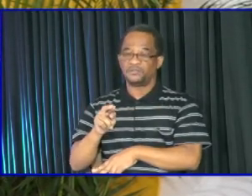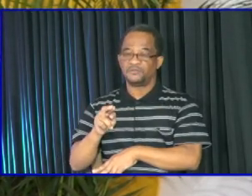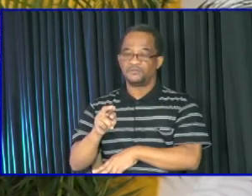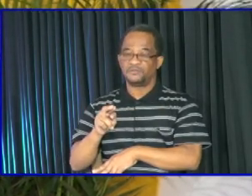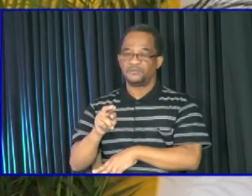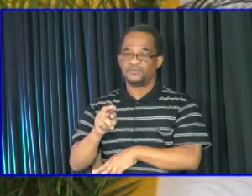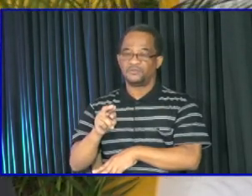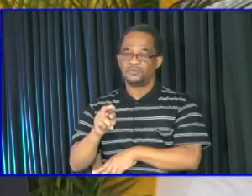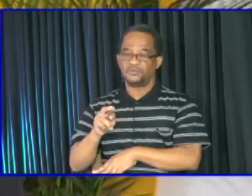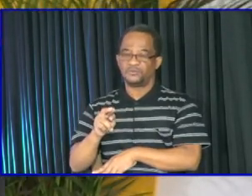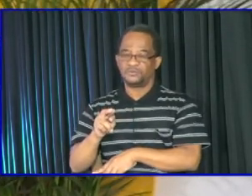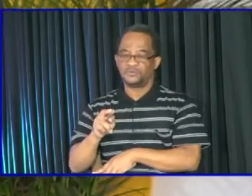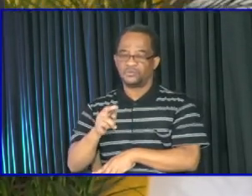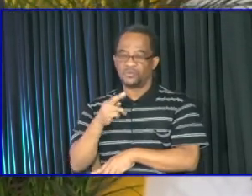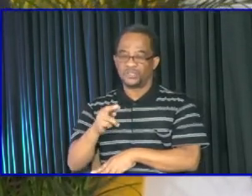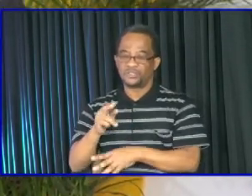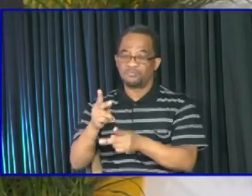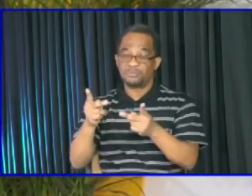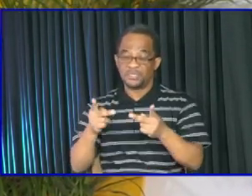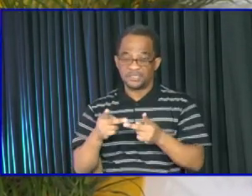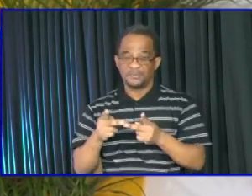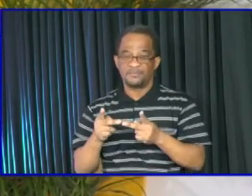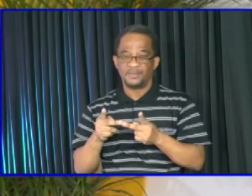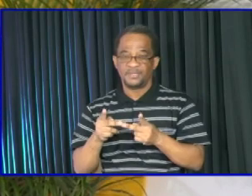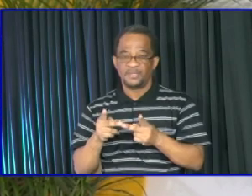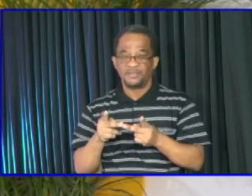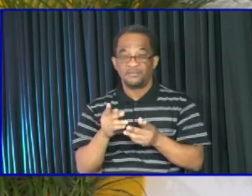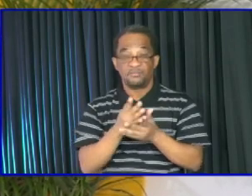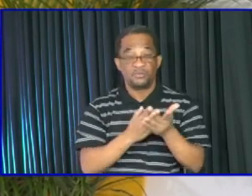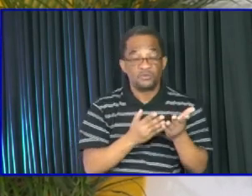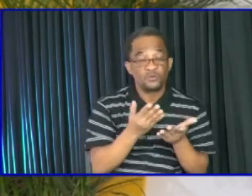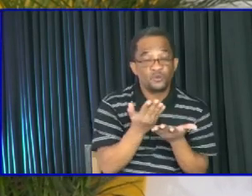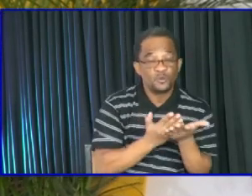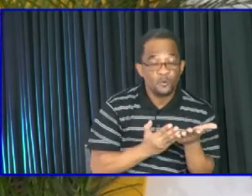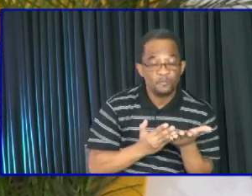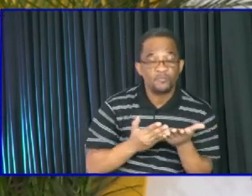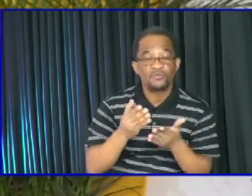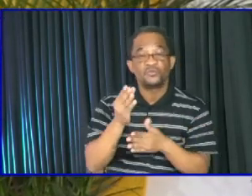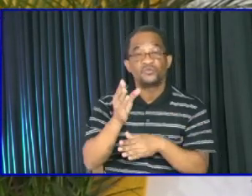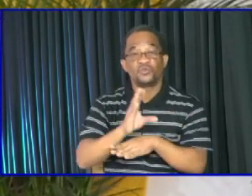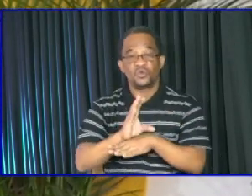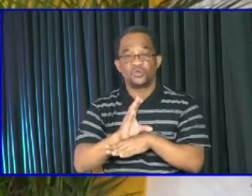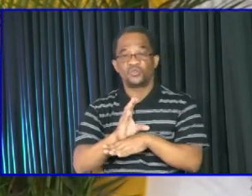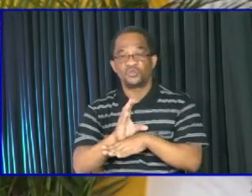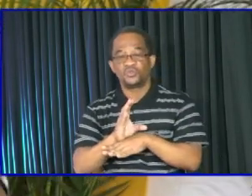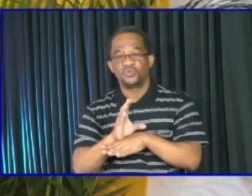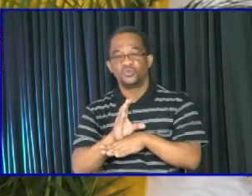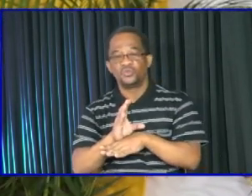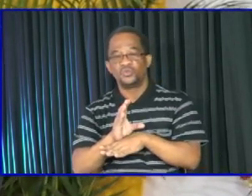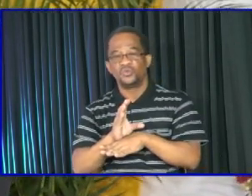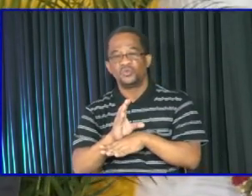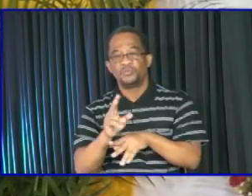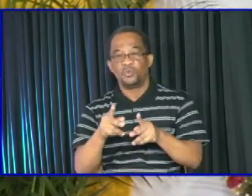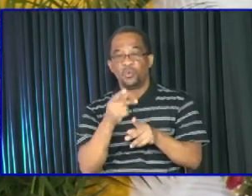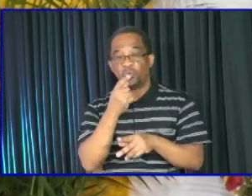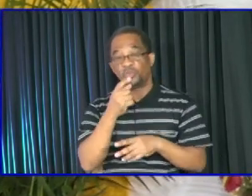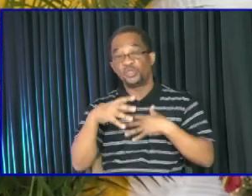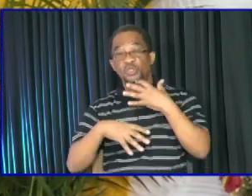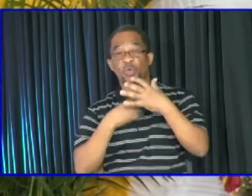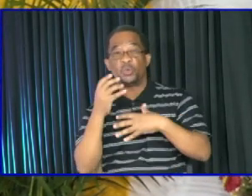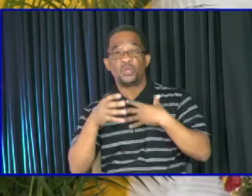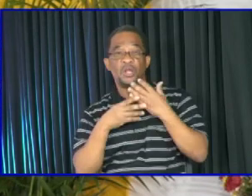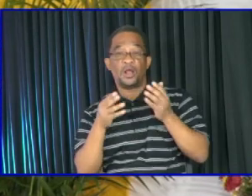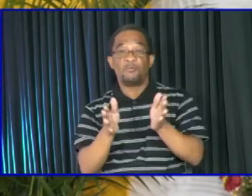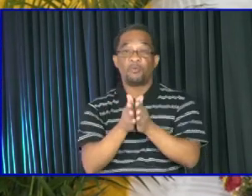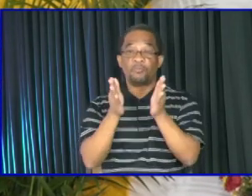your heart is in the right place. There are some church going, hallelujah, shouting people who will be